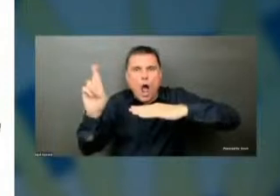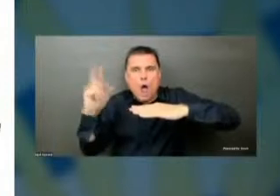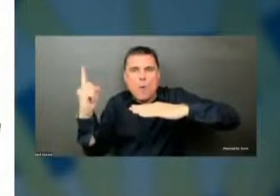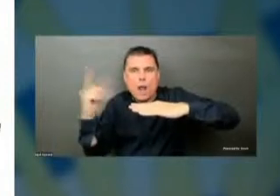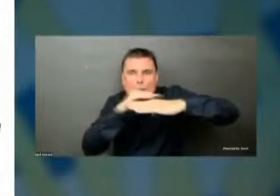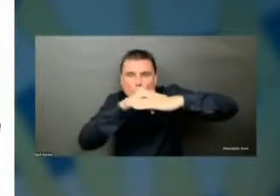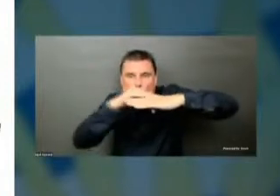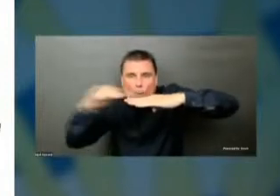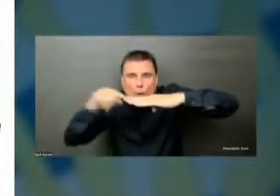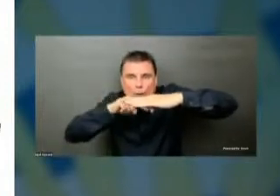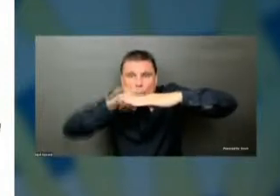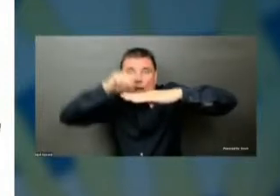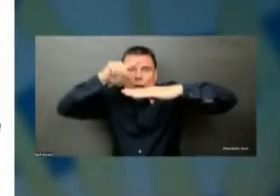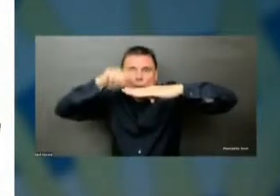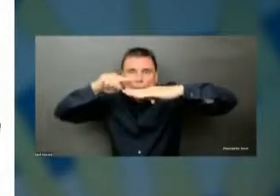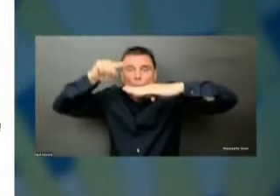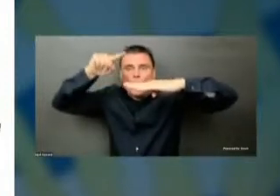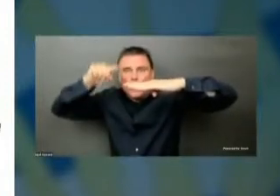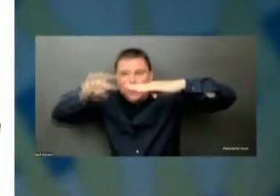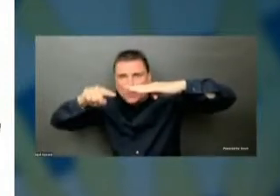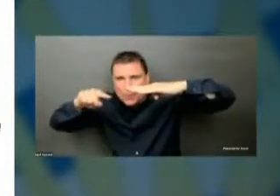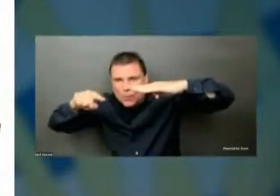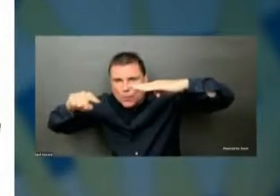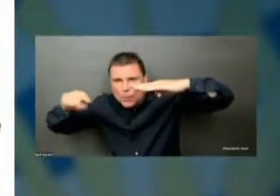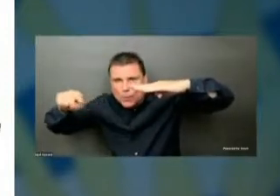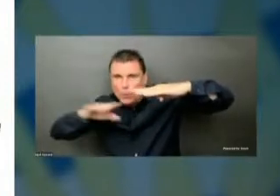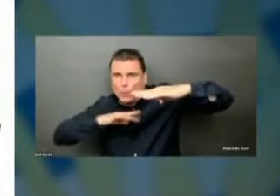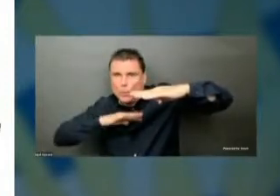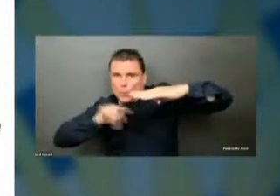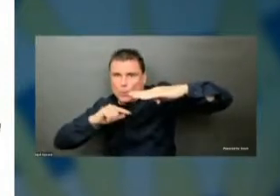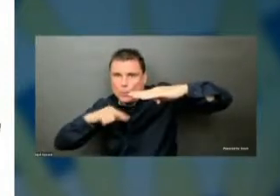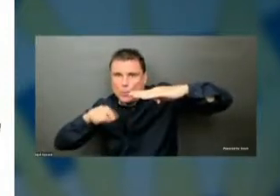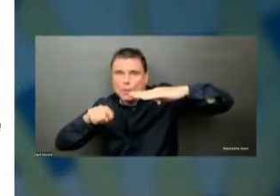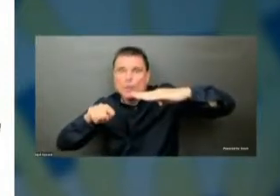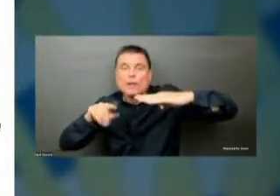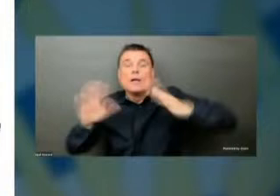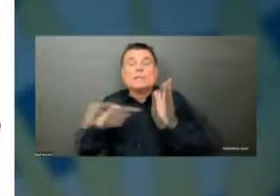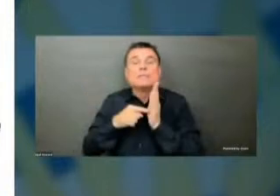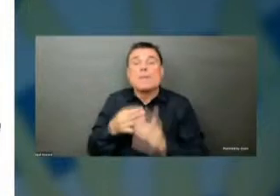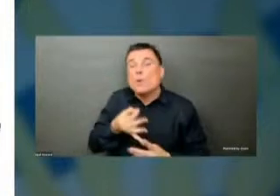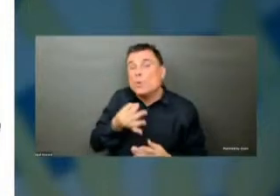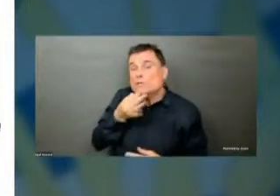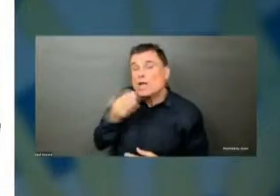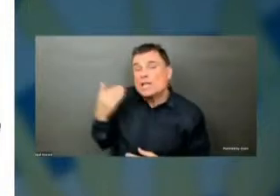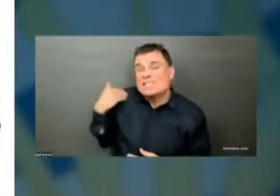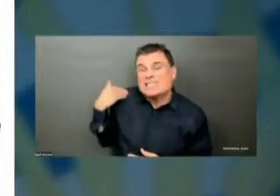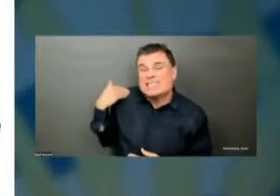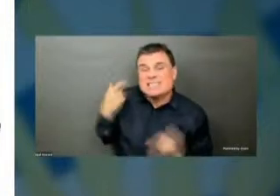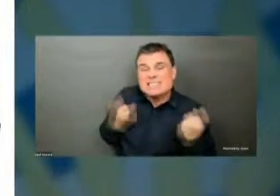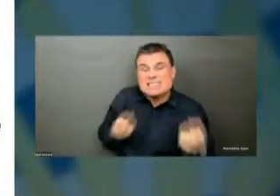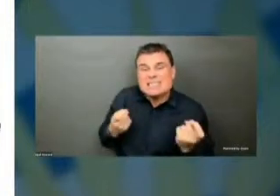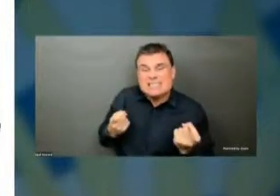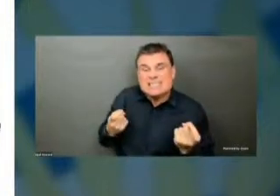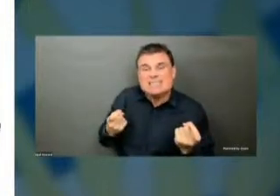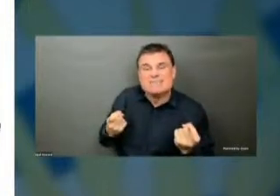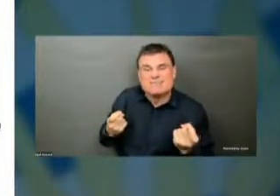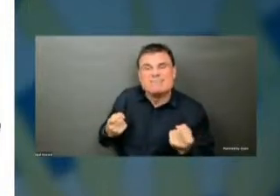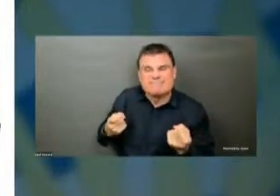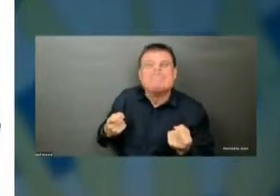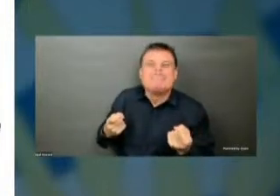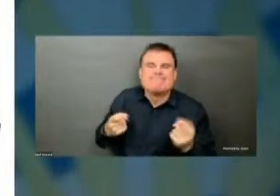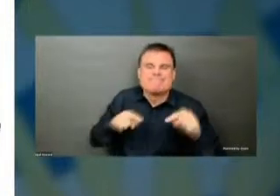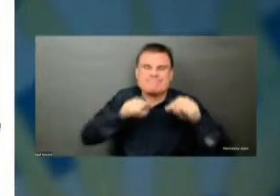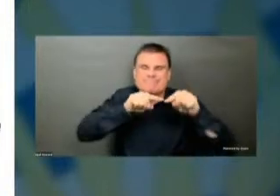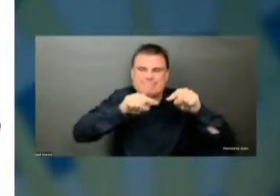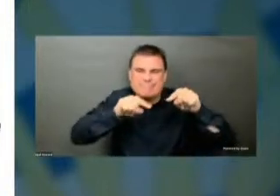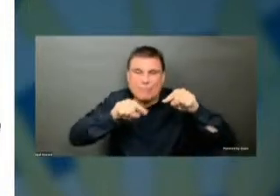in places like Whistler and other parts of the North Shore, Coast Garibaldi area of Vancouver Coastal. The interior,